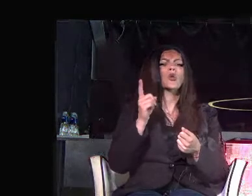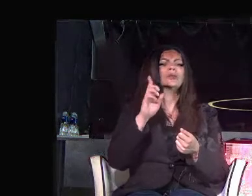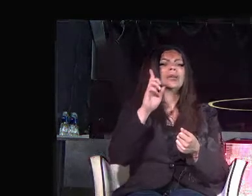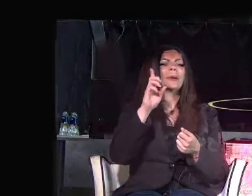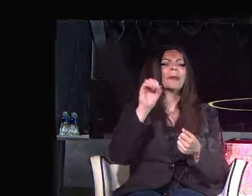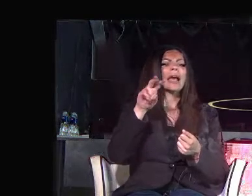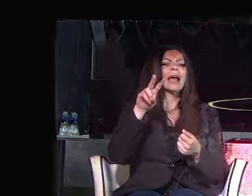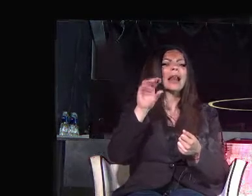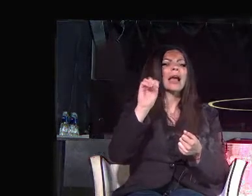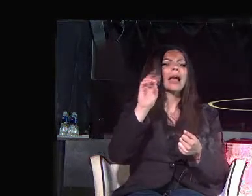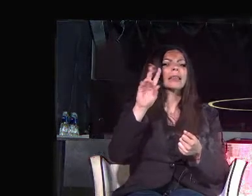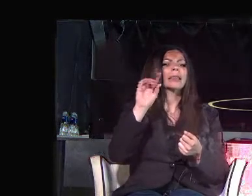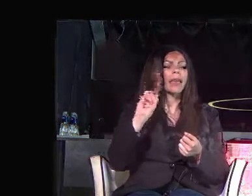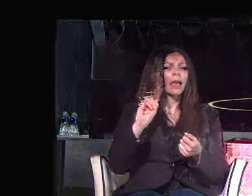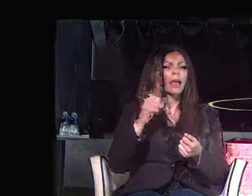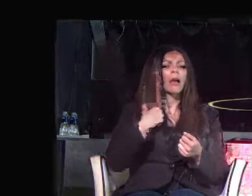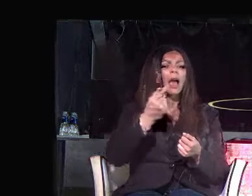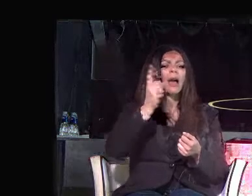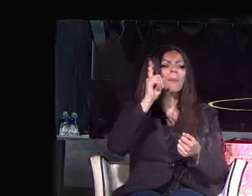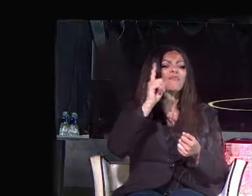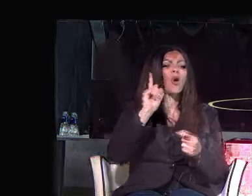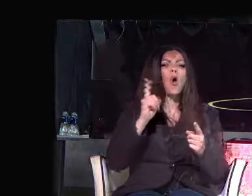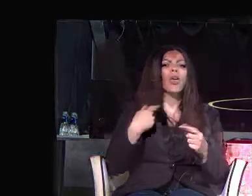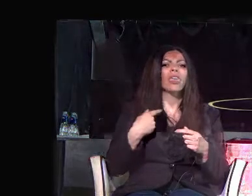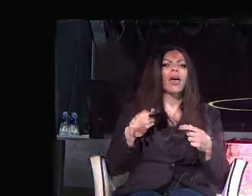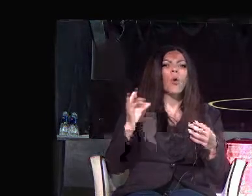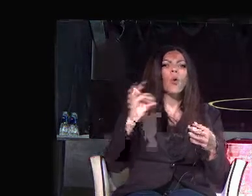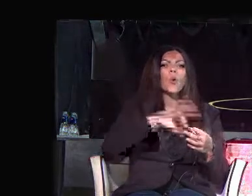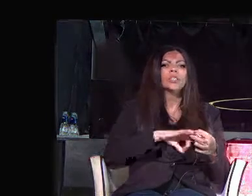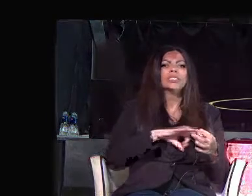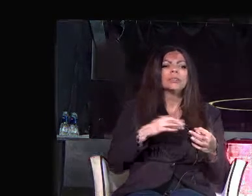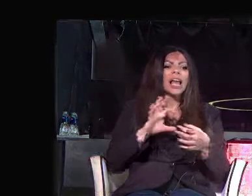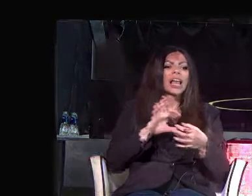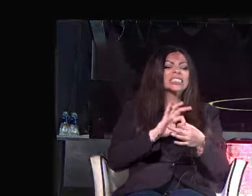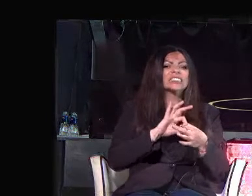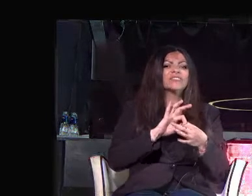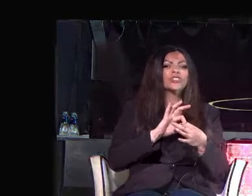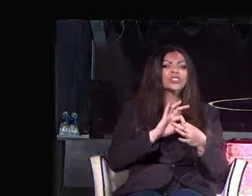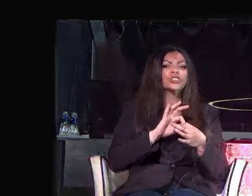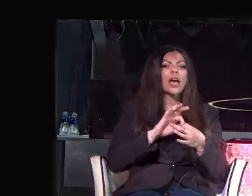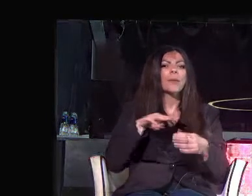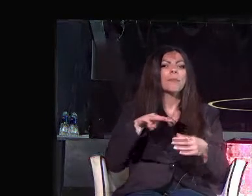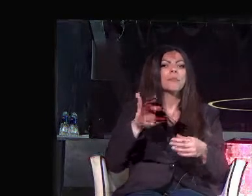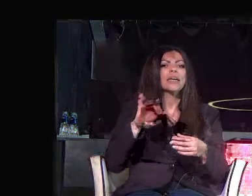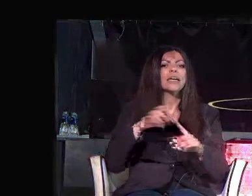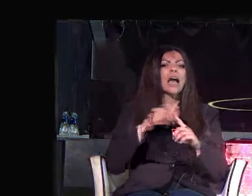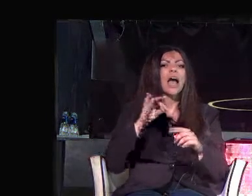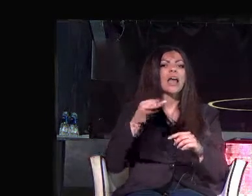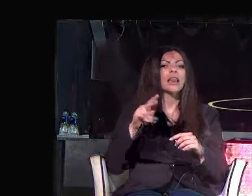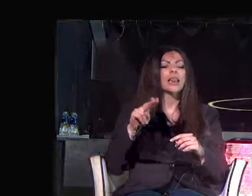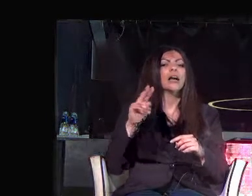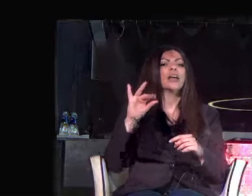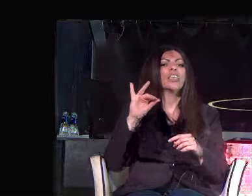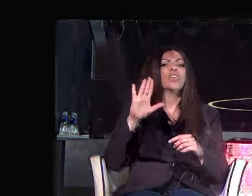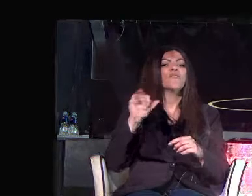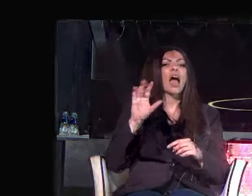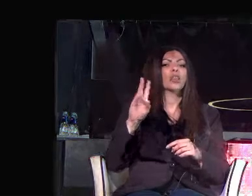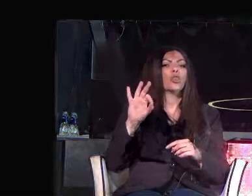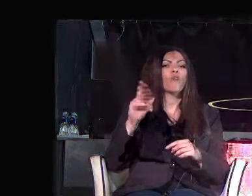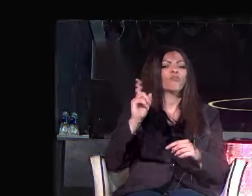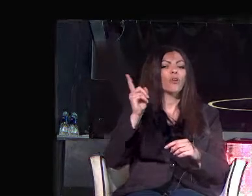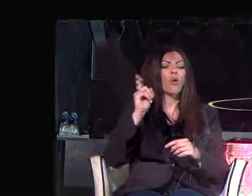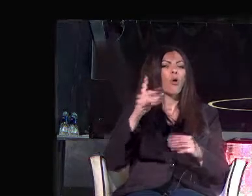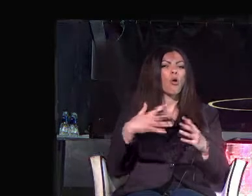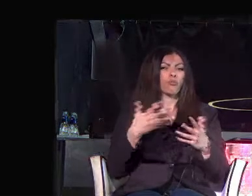Ivanov, who is one of the people who has helped a lot of Turkish people at the time and who established